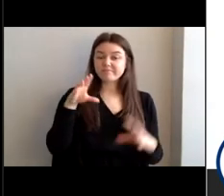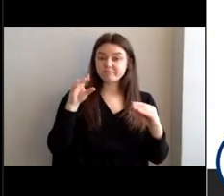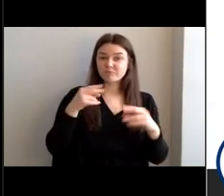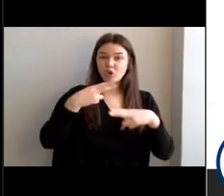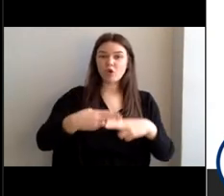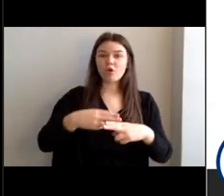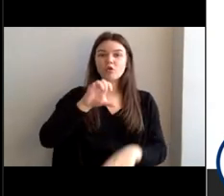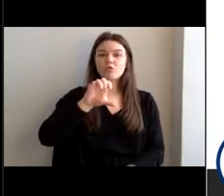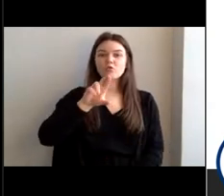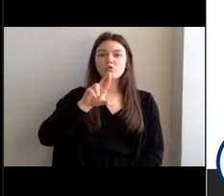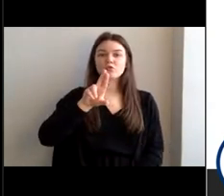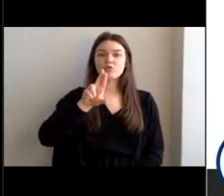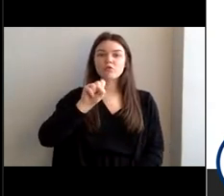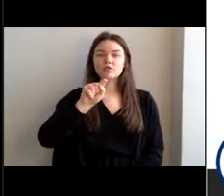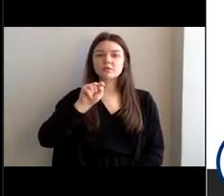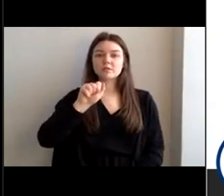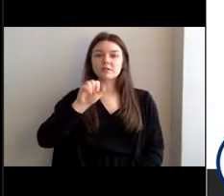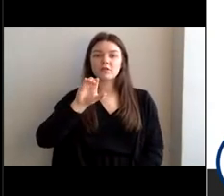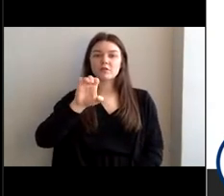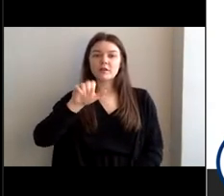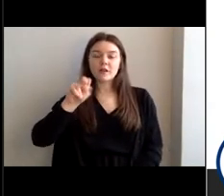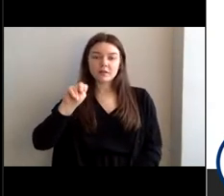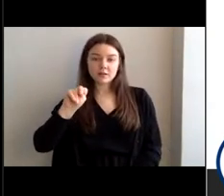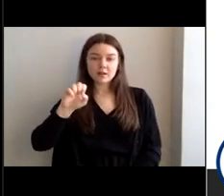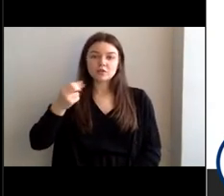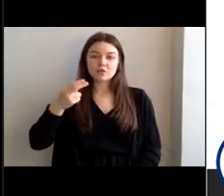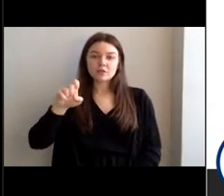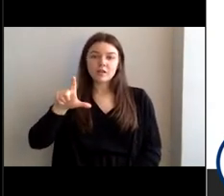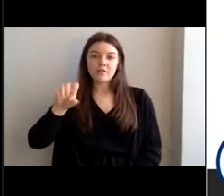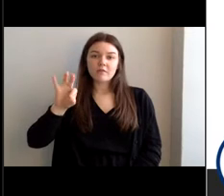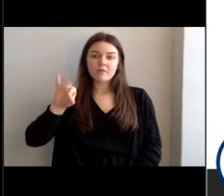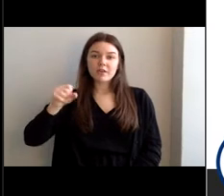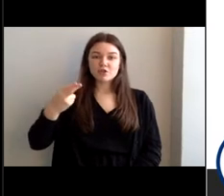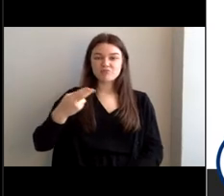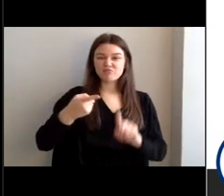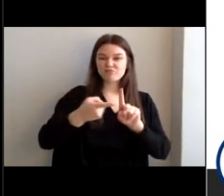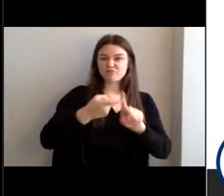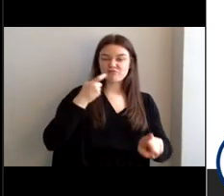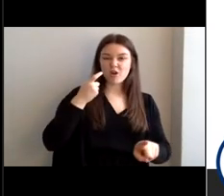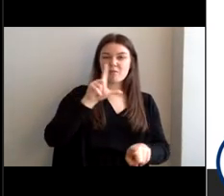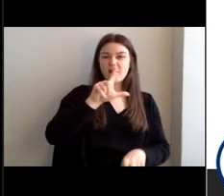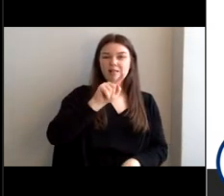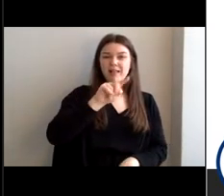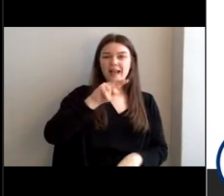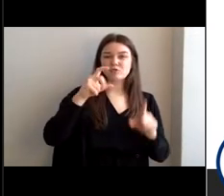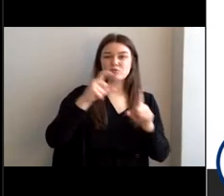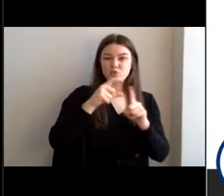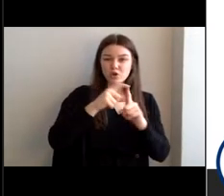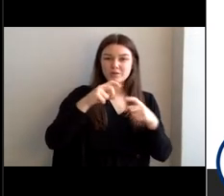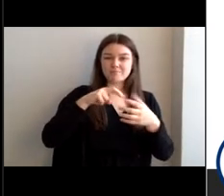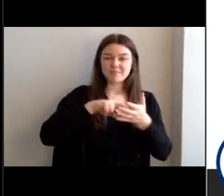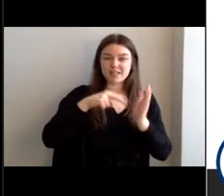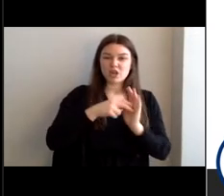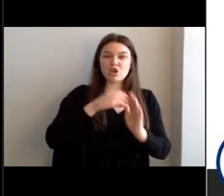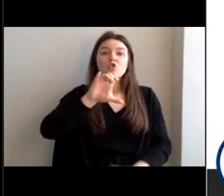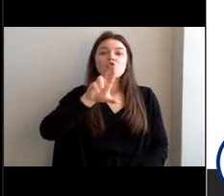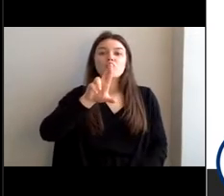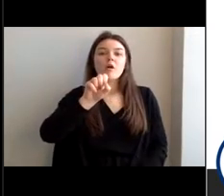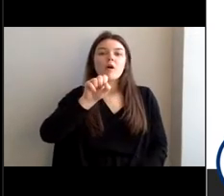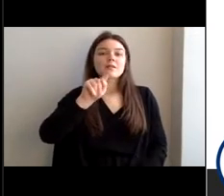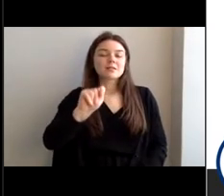shellfish. Crustacea comes from the Latin word meaning crusted forms. And they're known of this because their hard outer